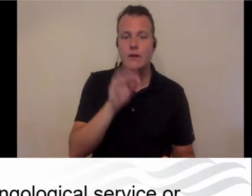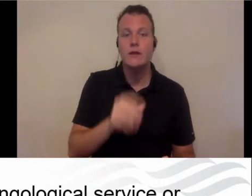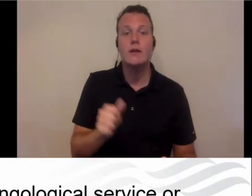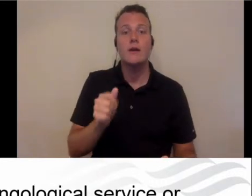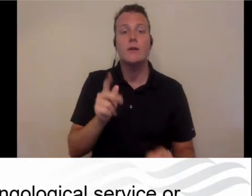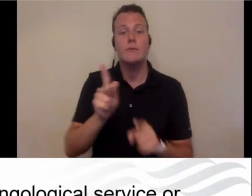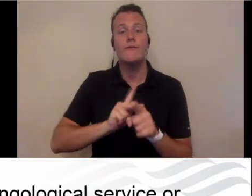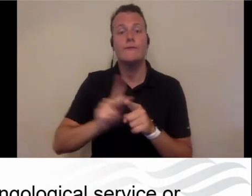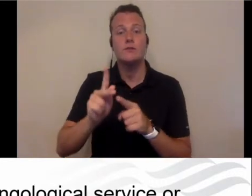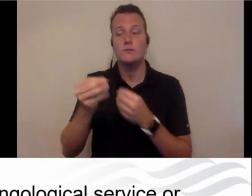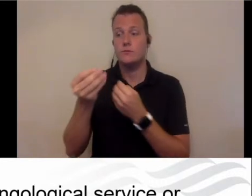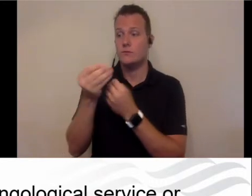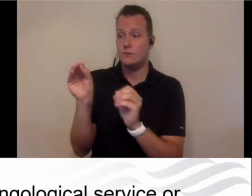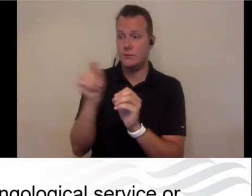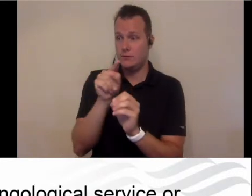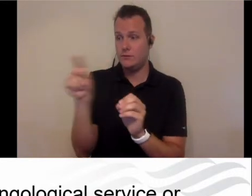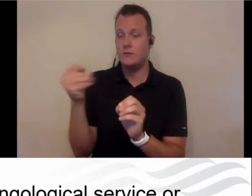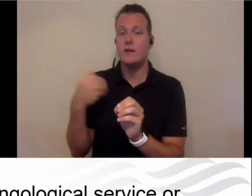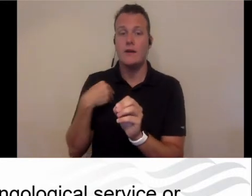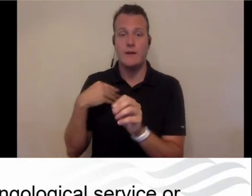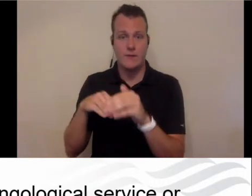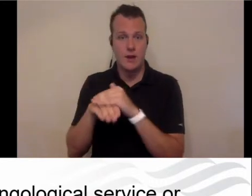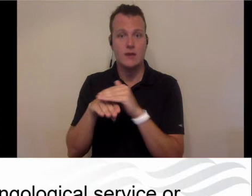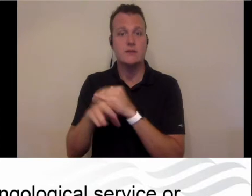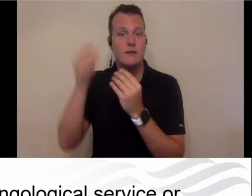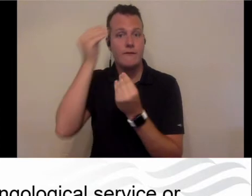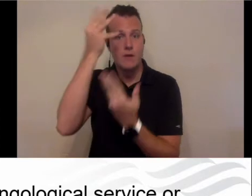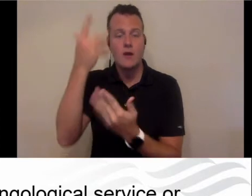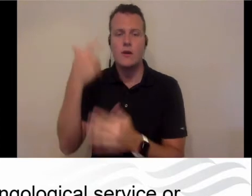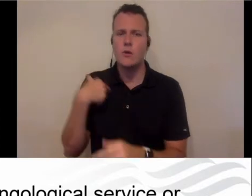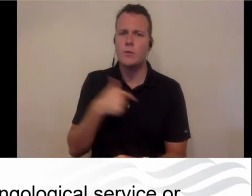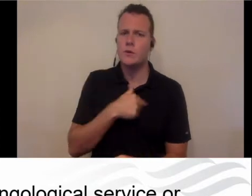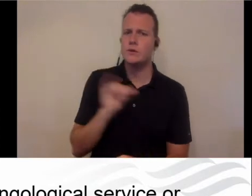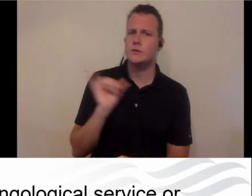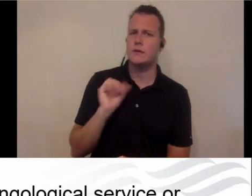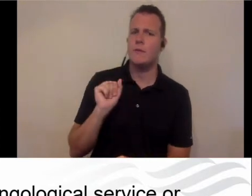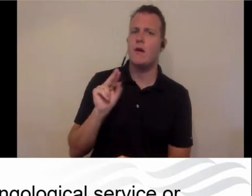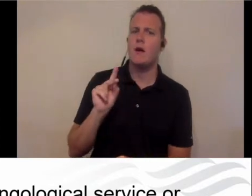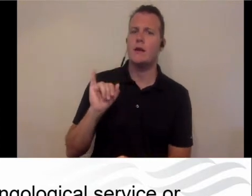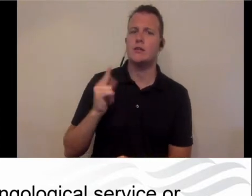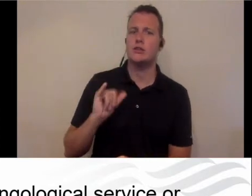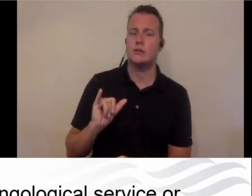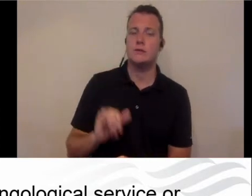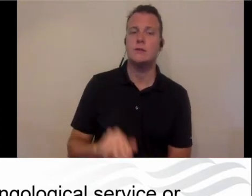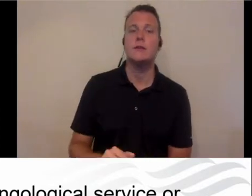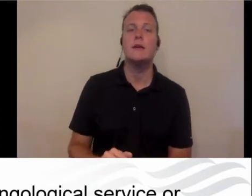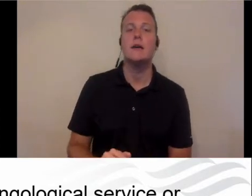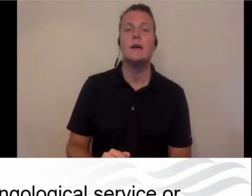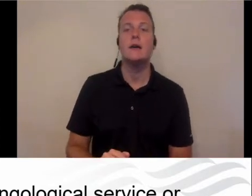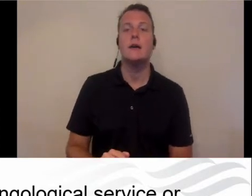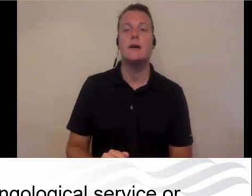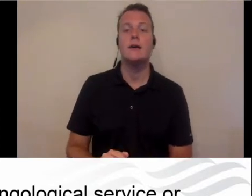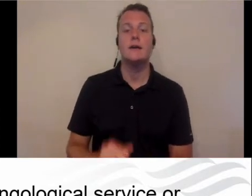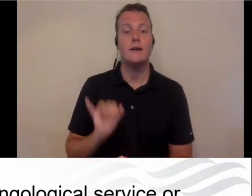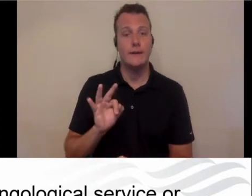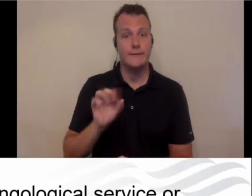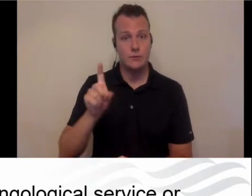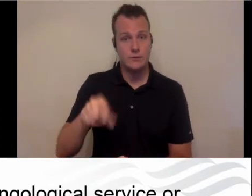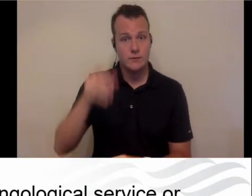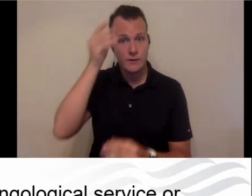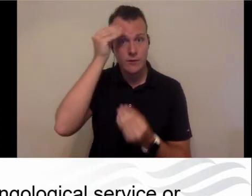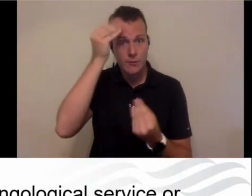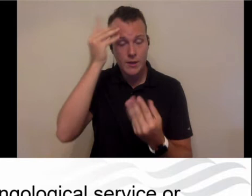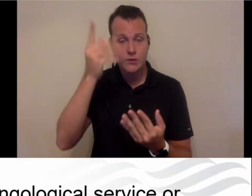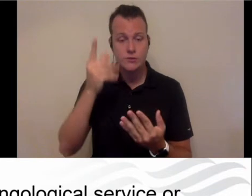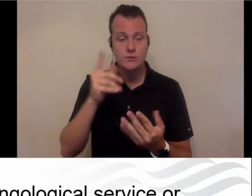access to that information, and we do as well at Auditory. So if you need the information of what you have